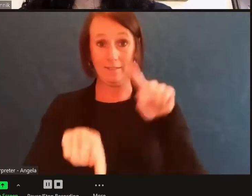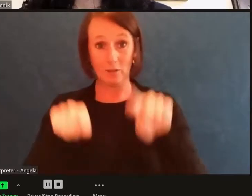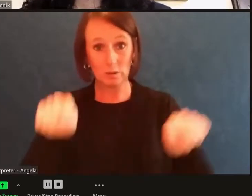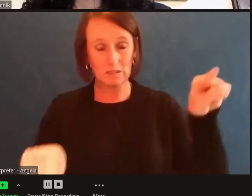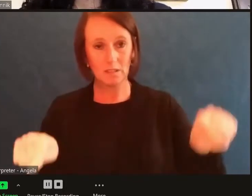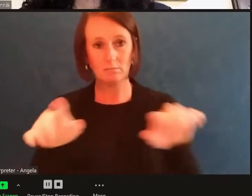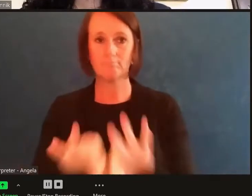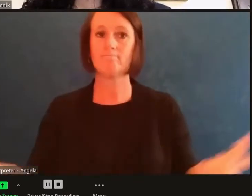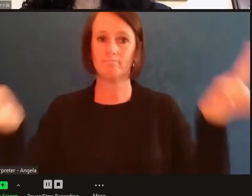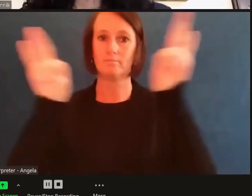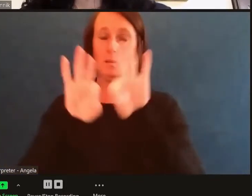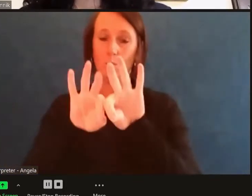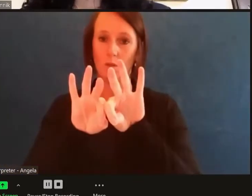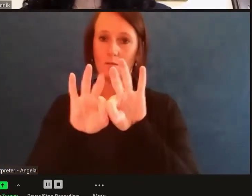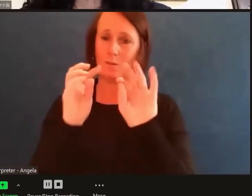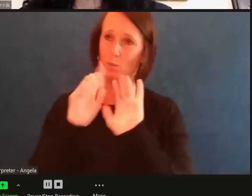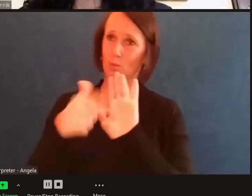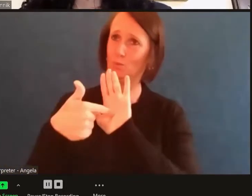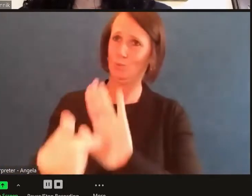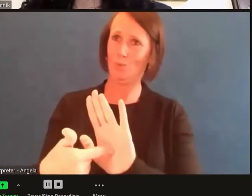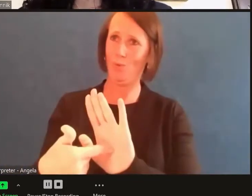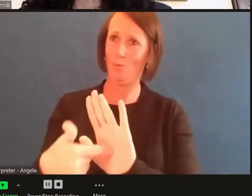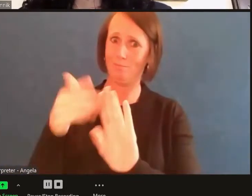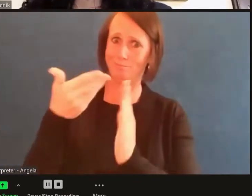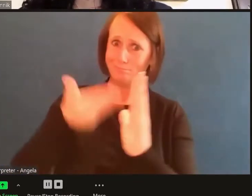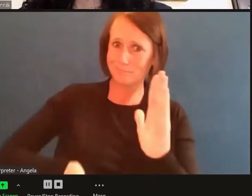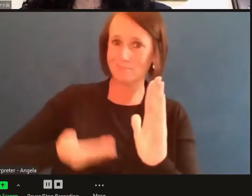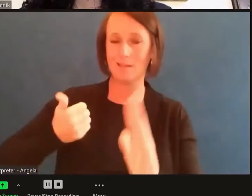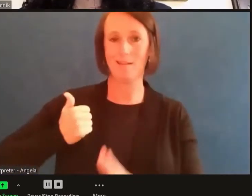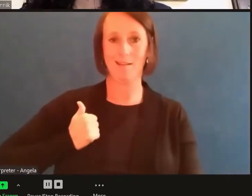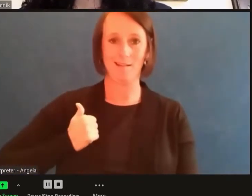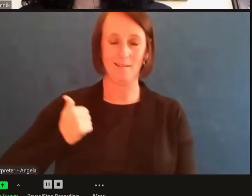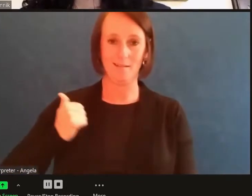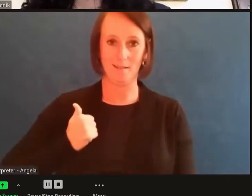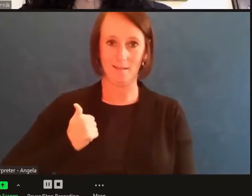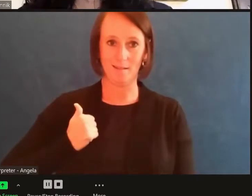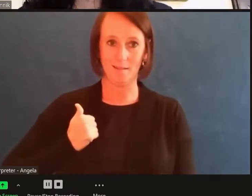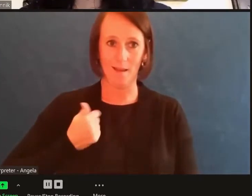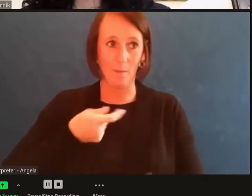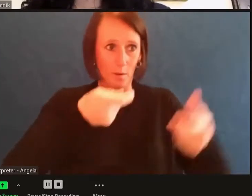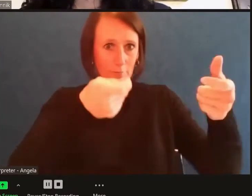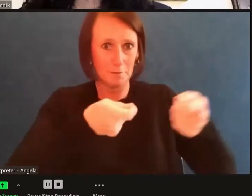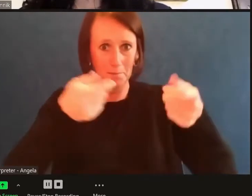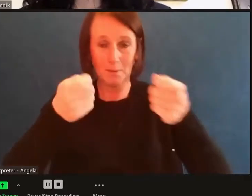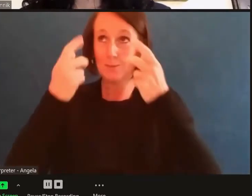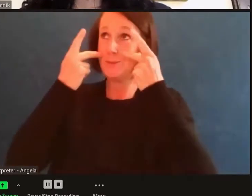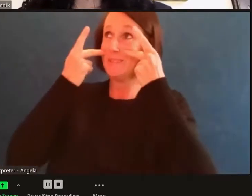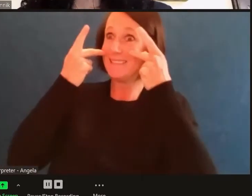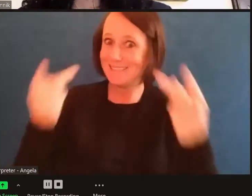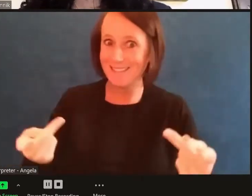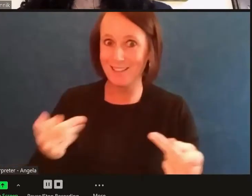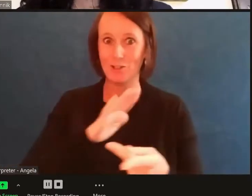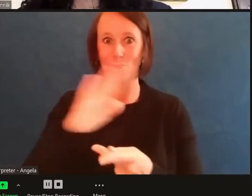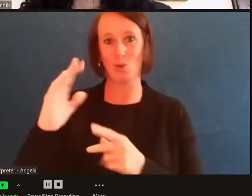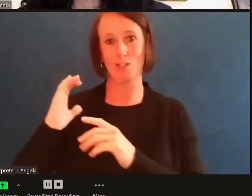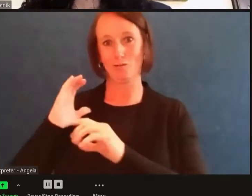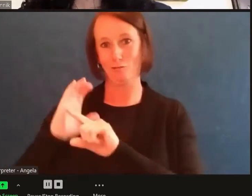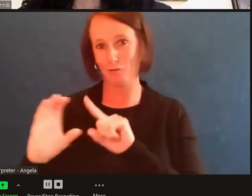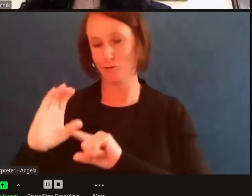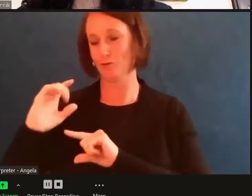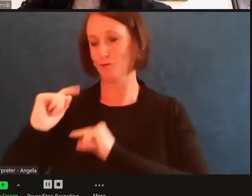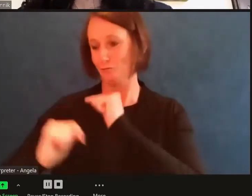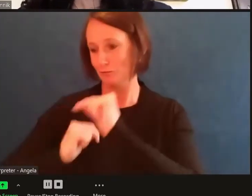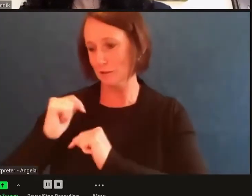have to do our best to bring those people out and let people see. I think we did a good job of doing